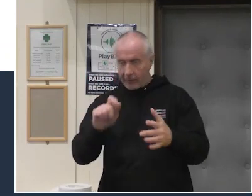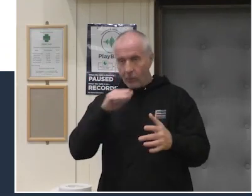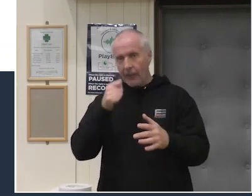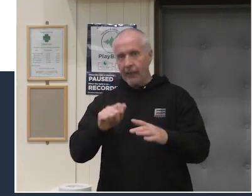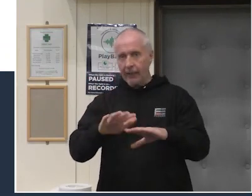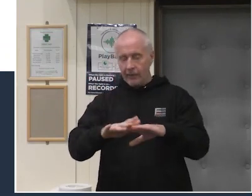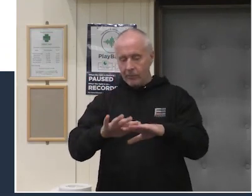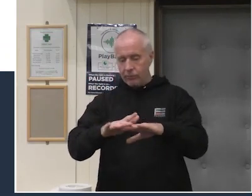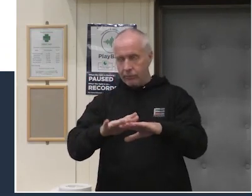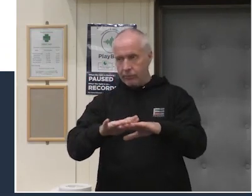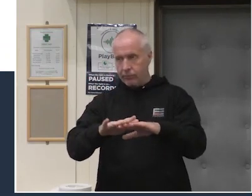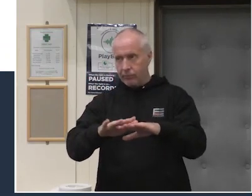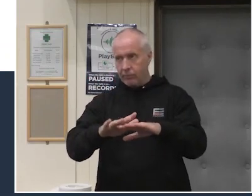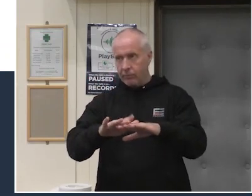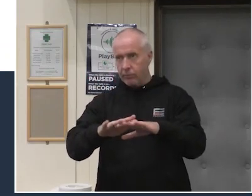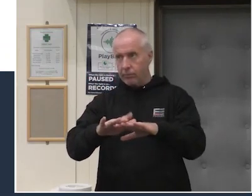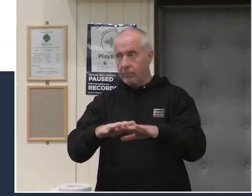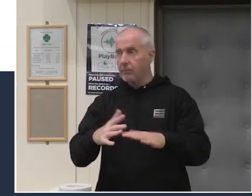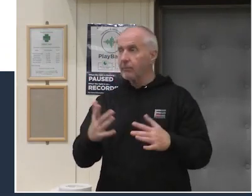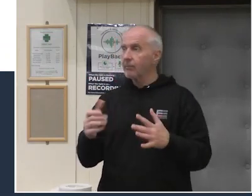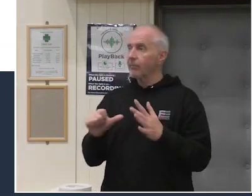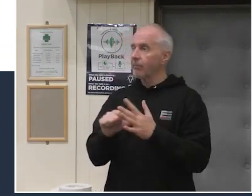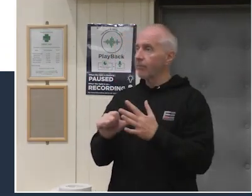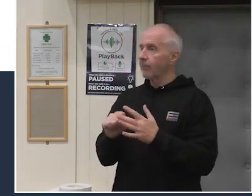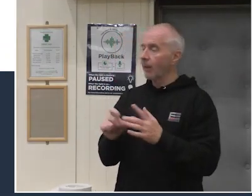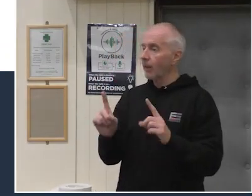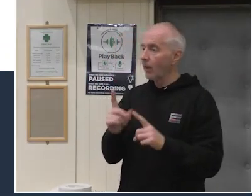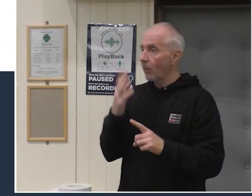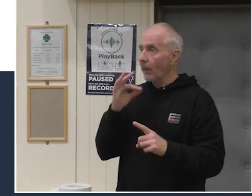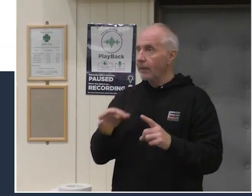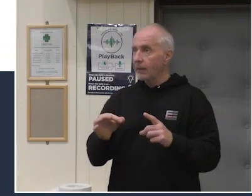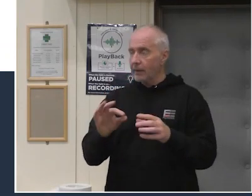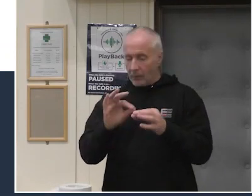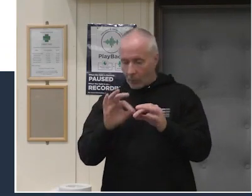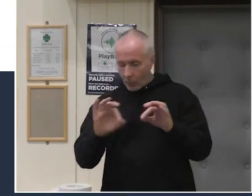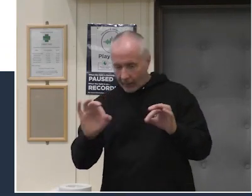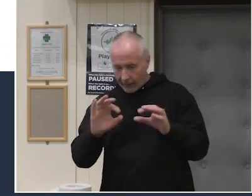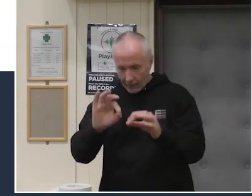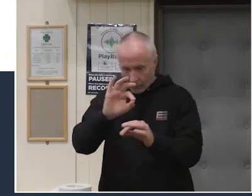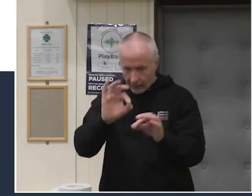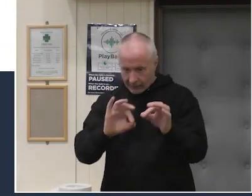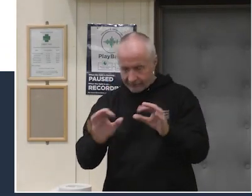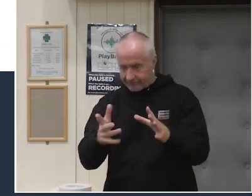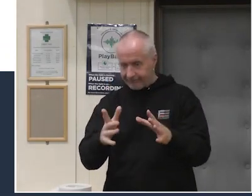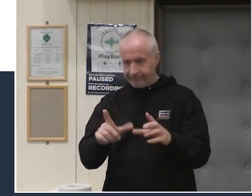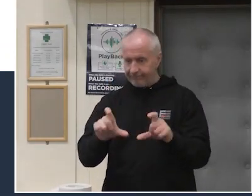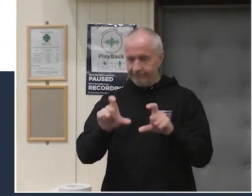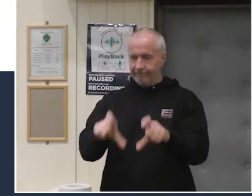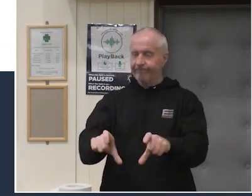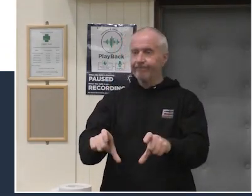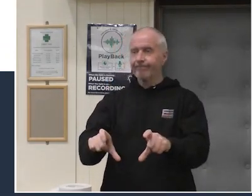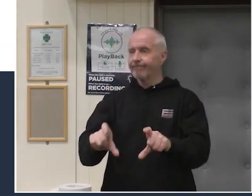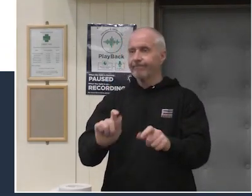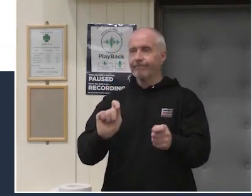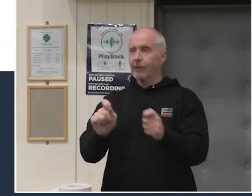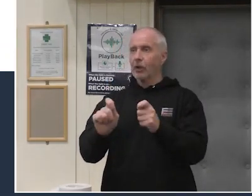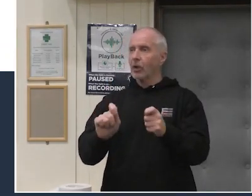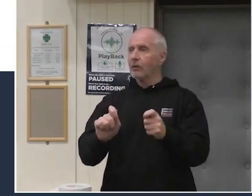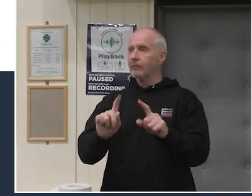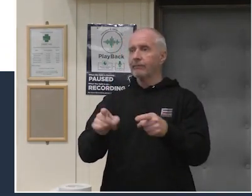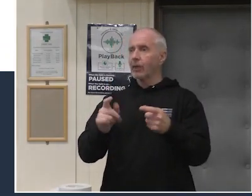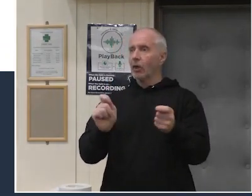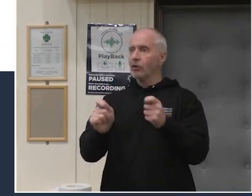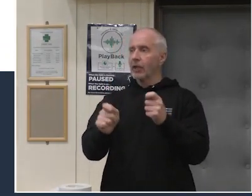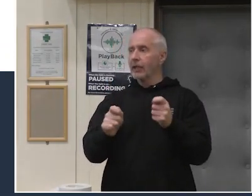But the problem with that is once you've wired it up, it's sort of a bit stuck at that one frequency. So we're back to the old problem of